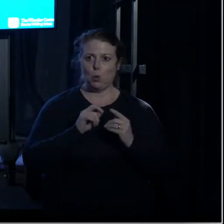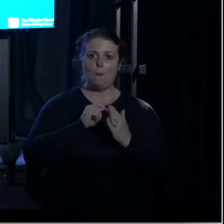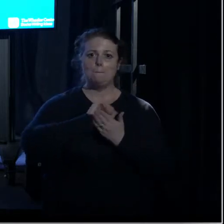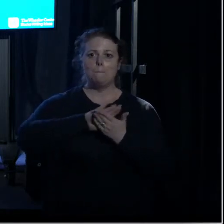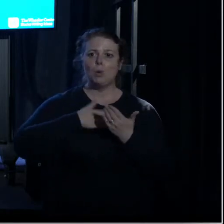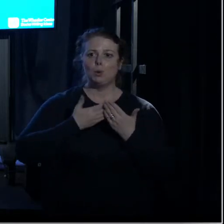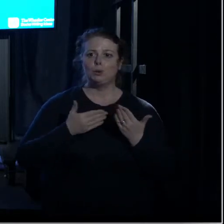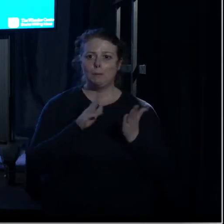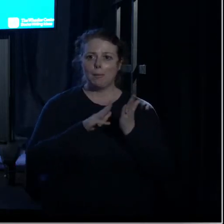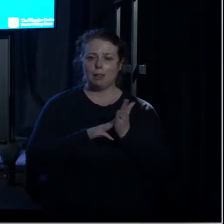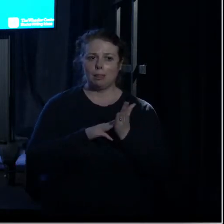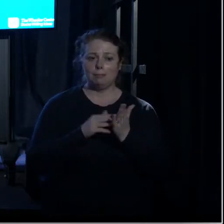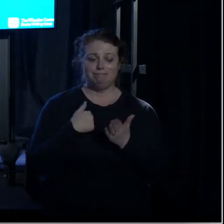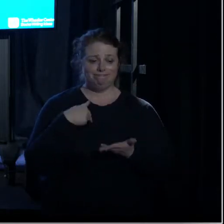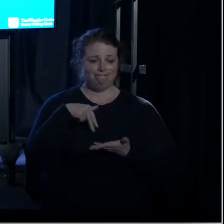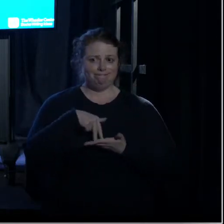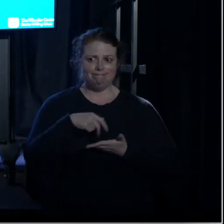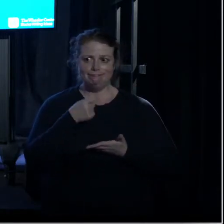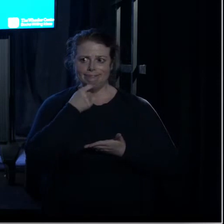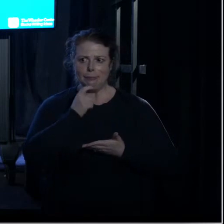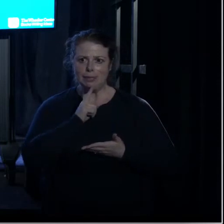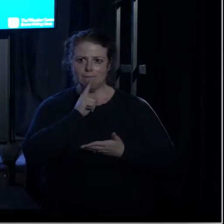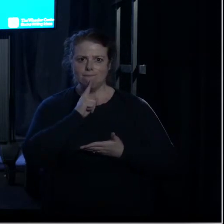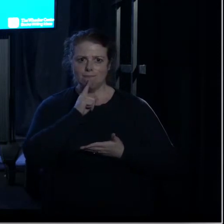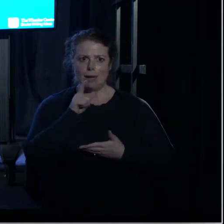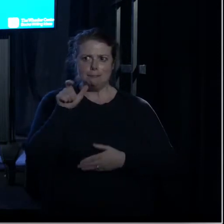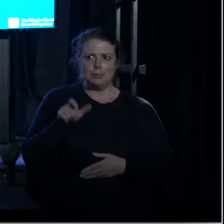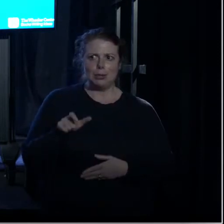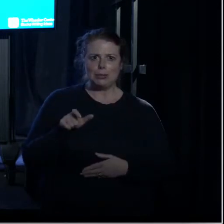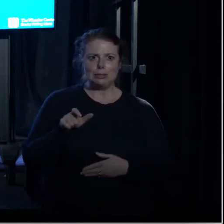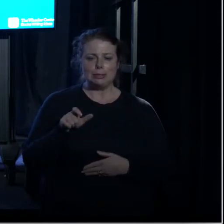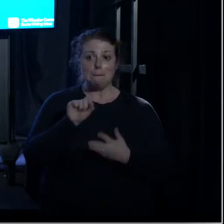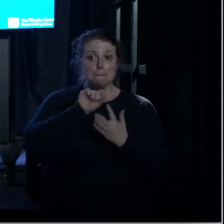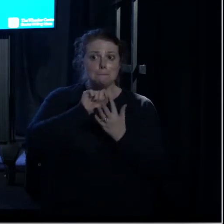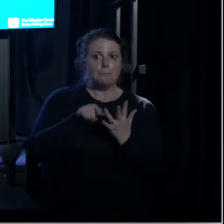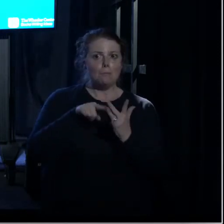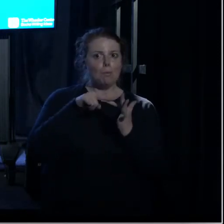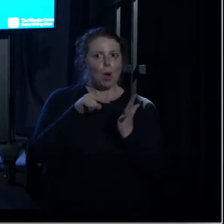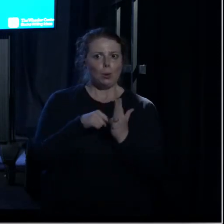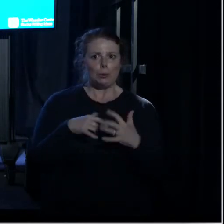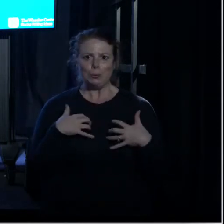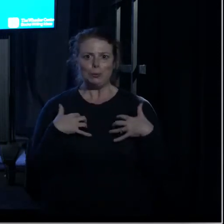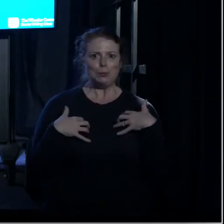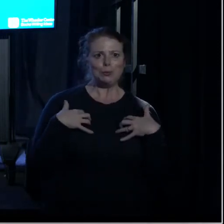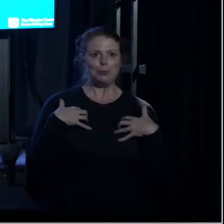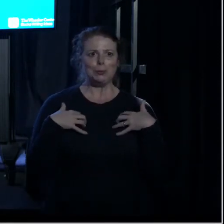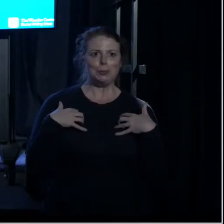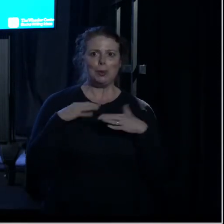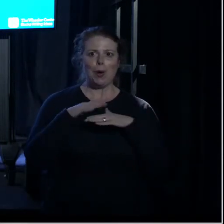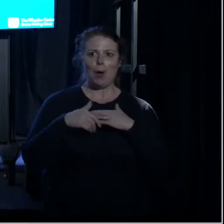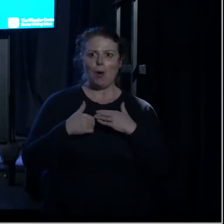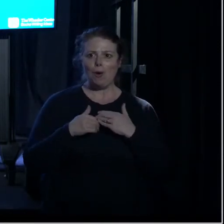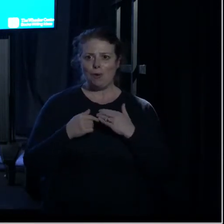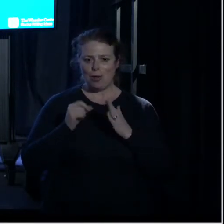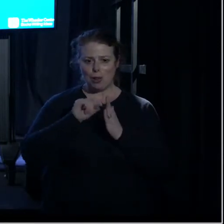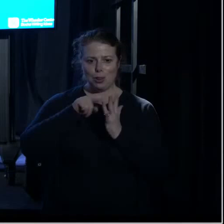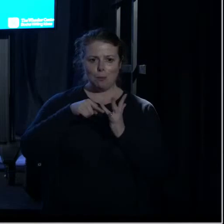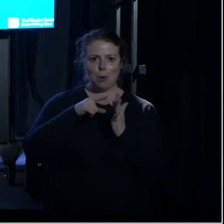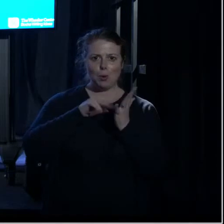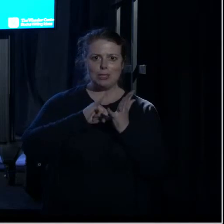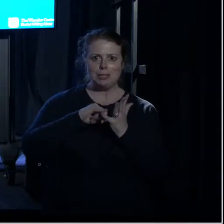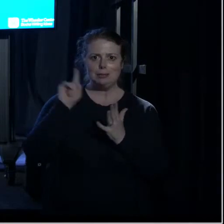stand here as a slightly red person and poet, positively brimming with excitement about the lineup we have for you